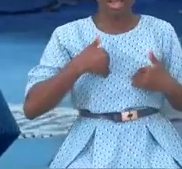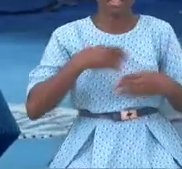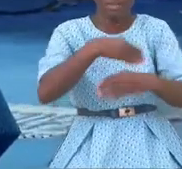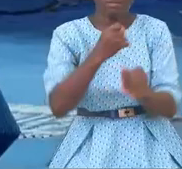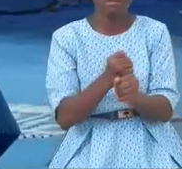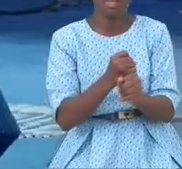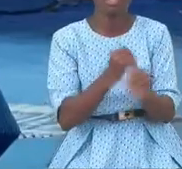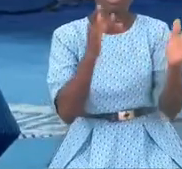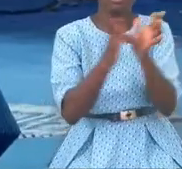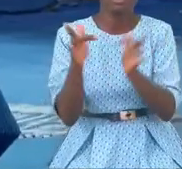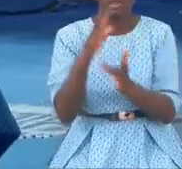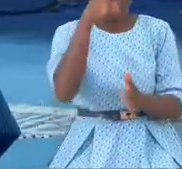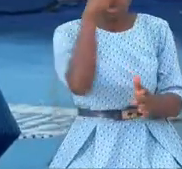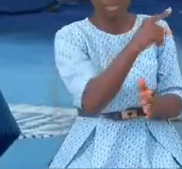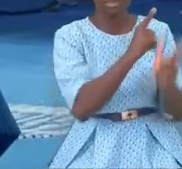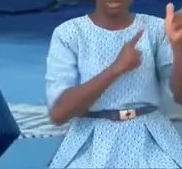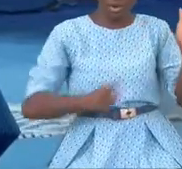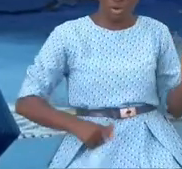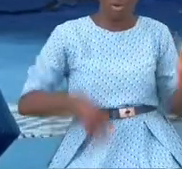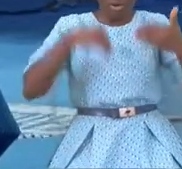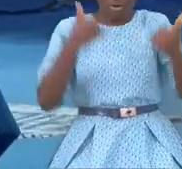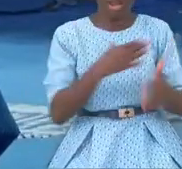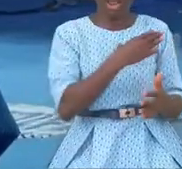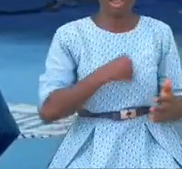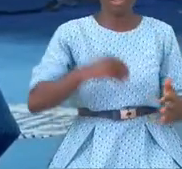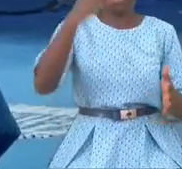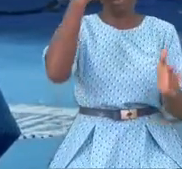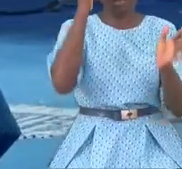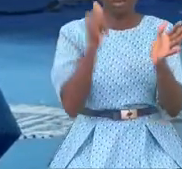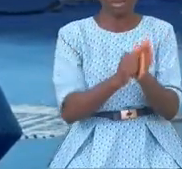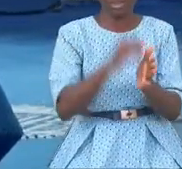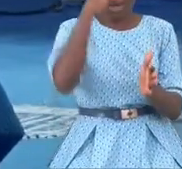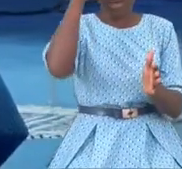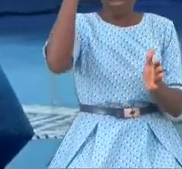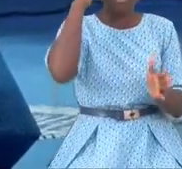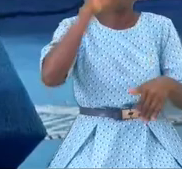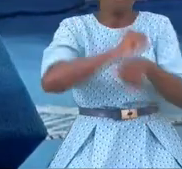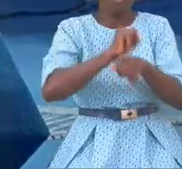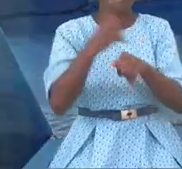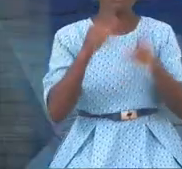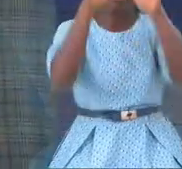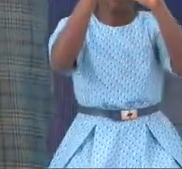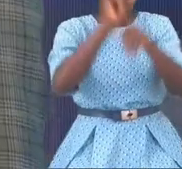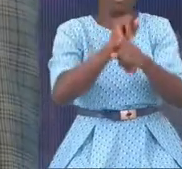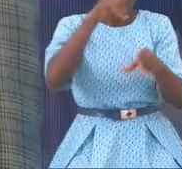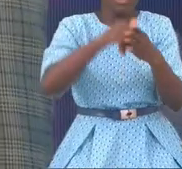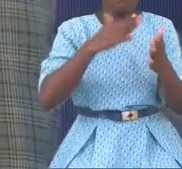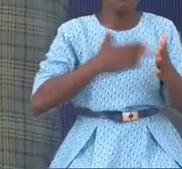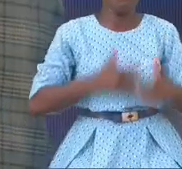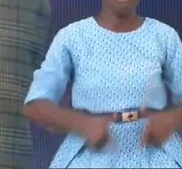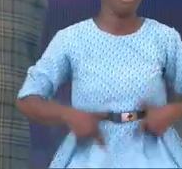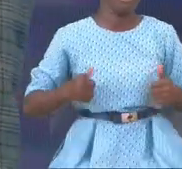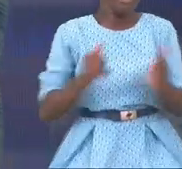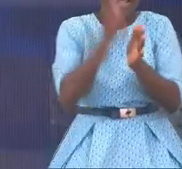my life, that the reason he threw the garment away, we show the faith by the action.